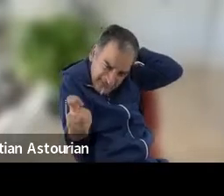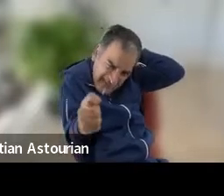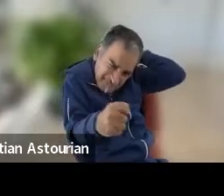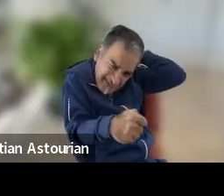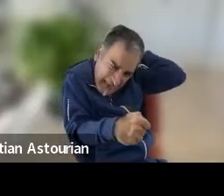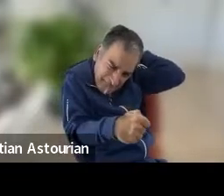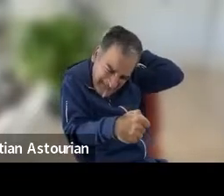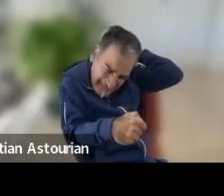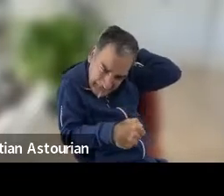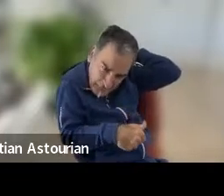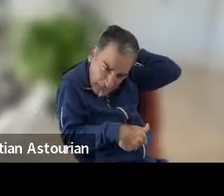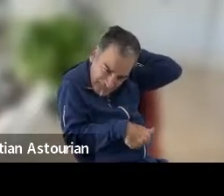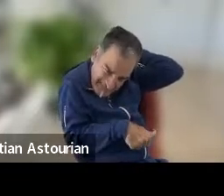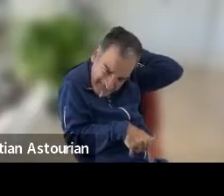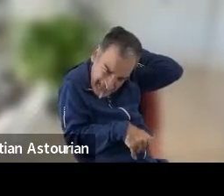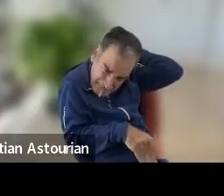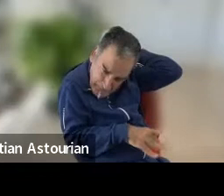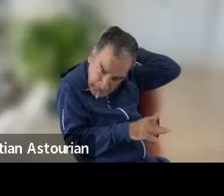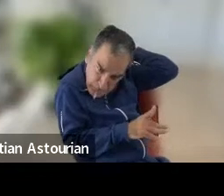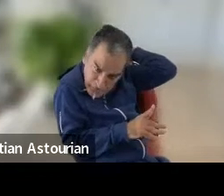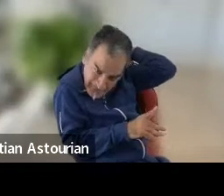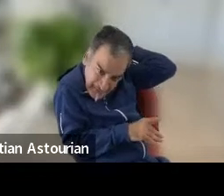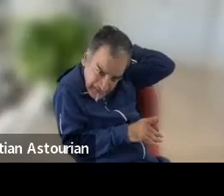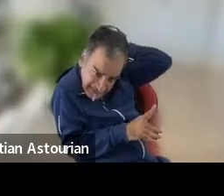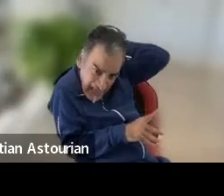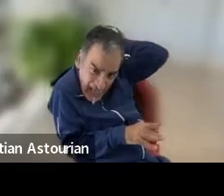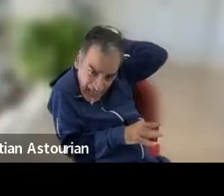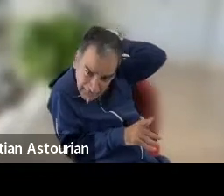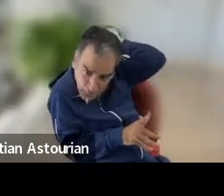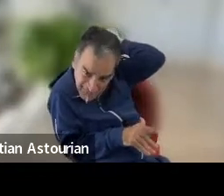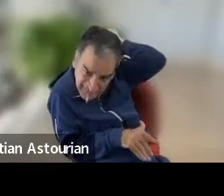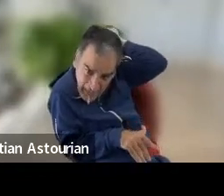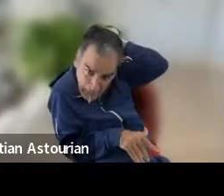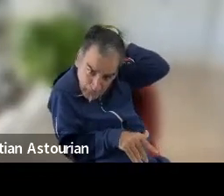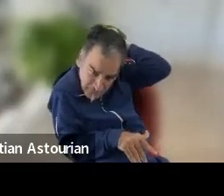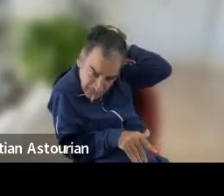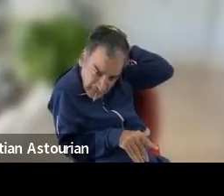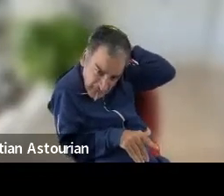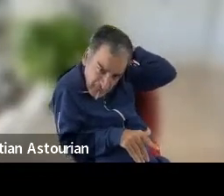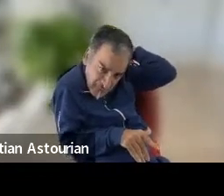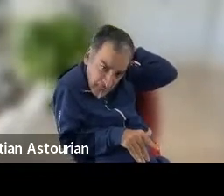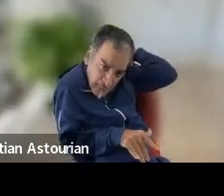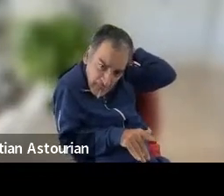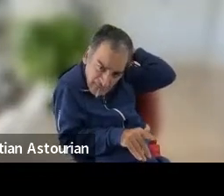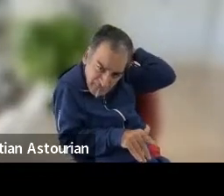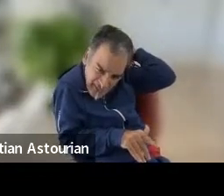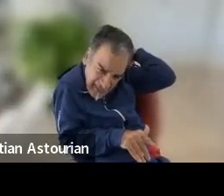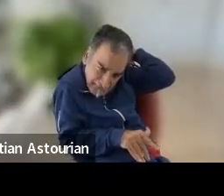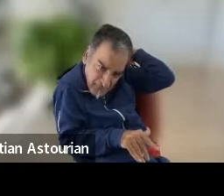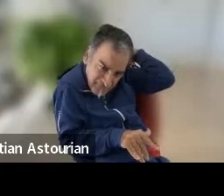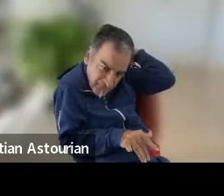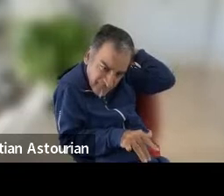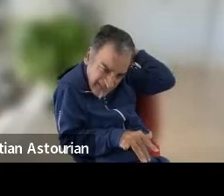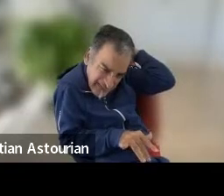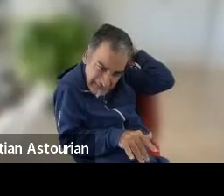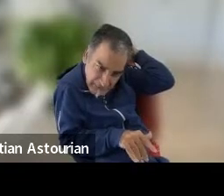Also, the availability of a support worker has gone down for a